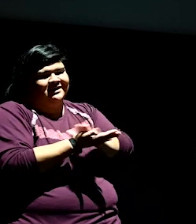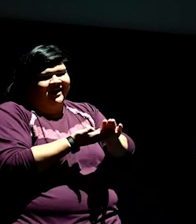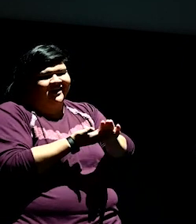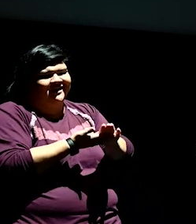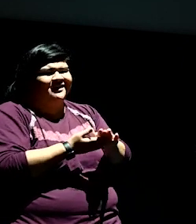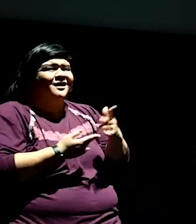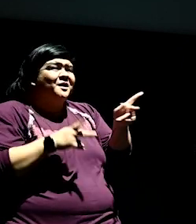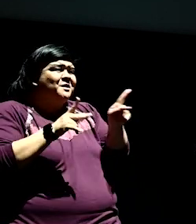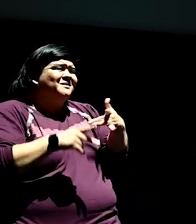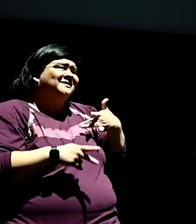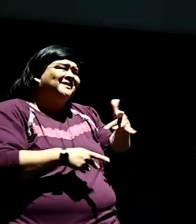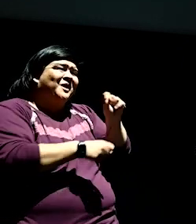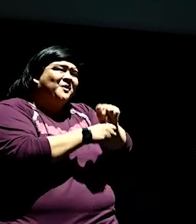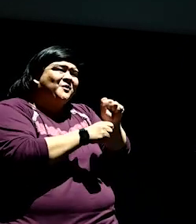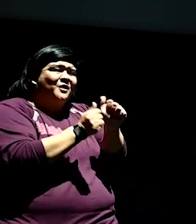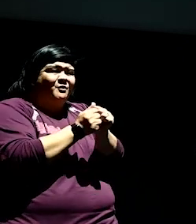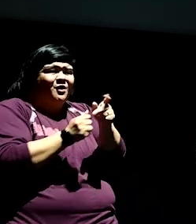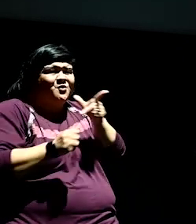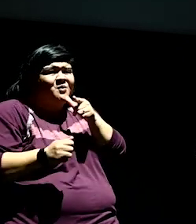with who they like.